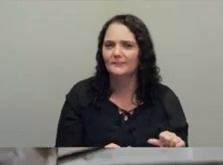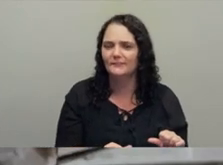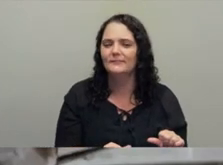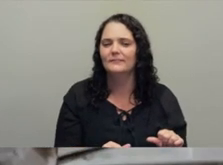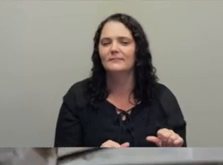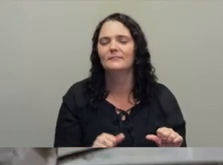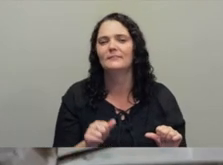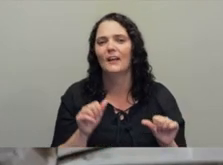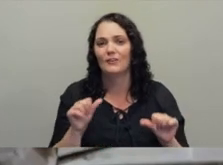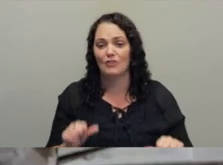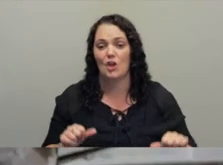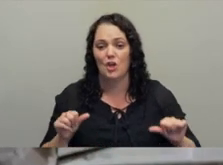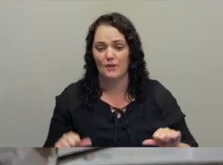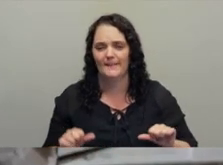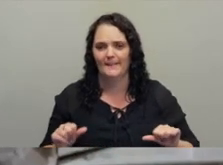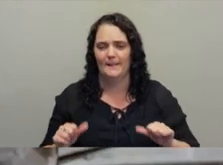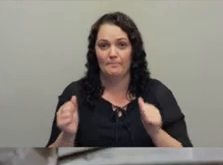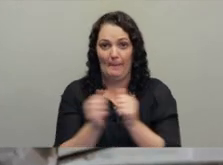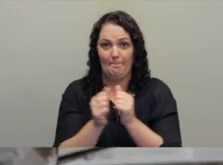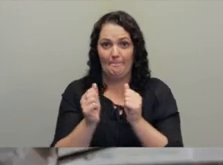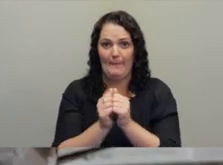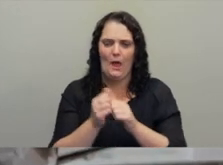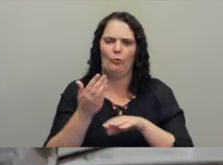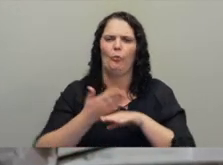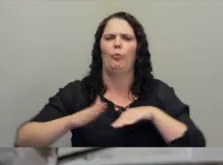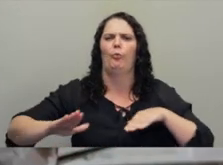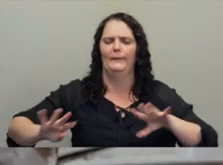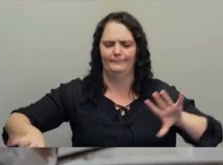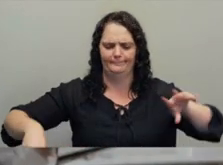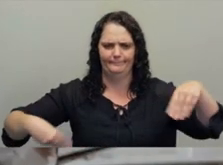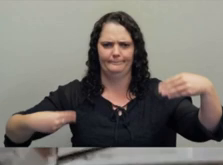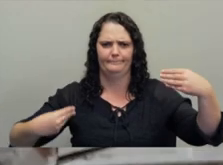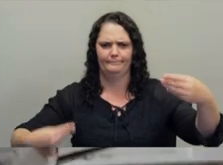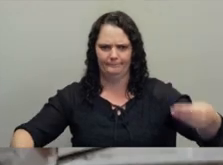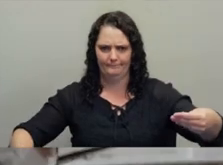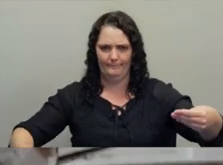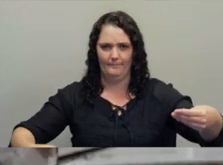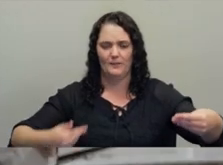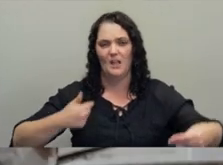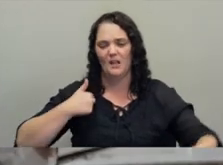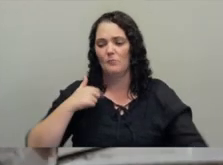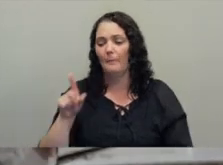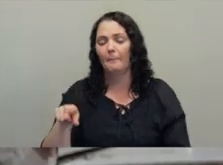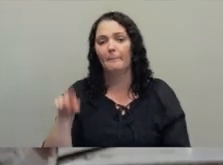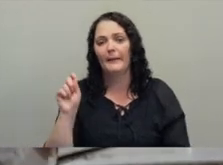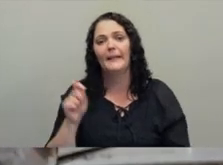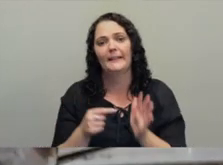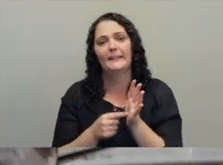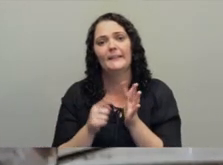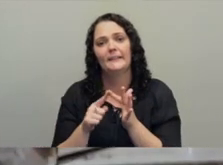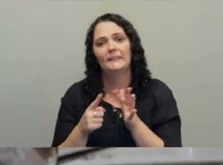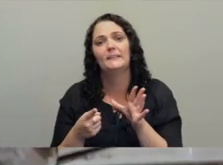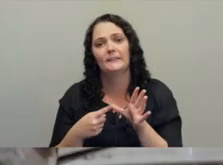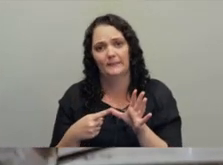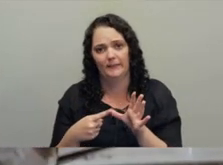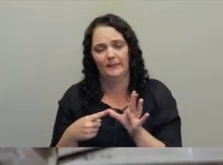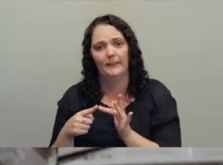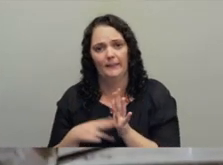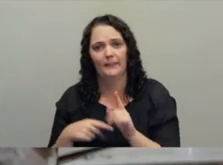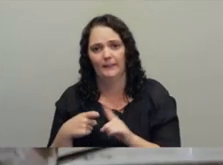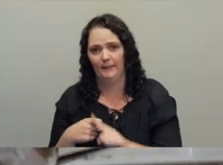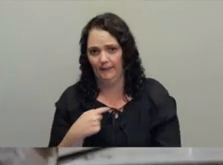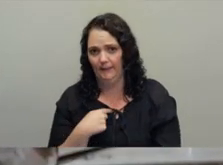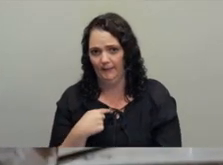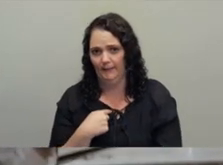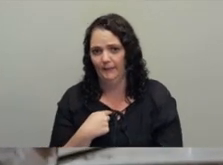some bad drawing this morning. All right, I'm gonna get a fresh sheet of paper and I'm actually gonna work in the tea-based ink here so you can see